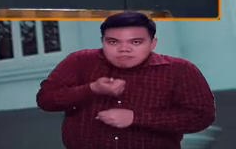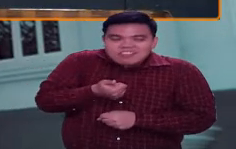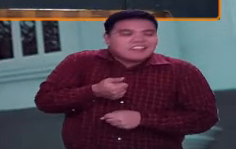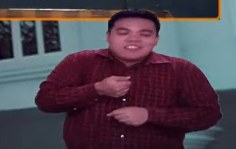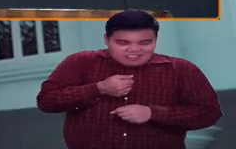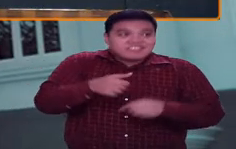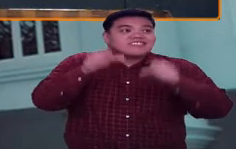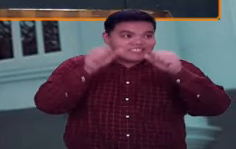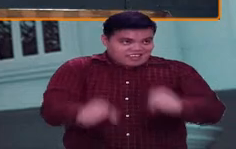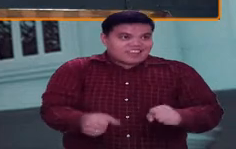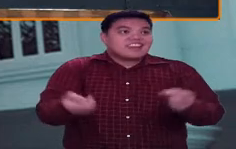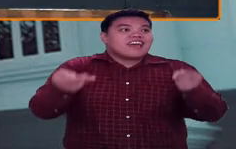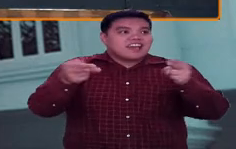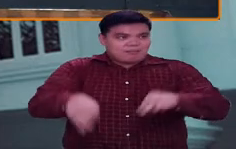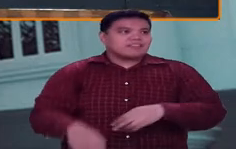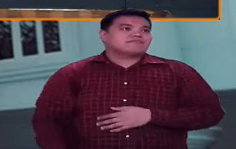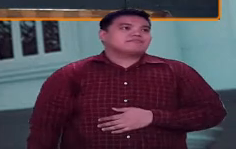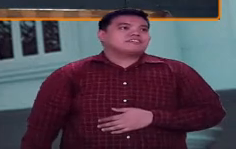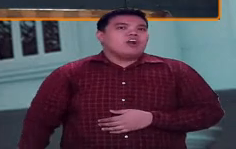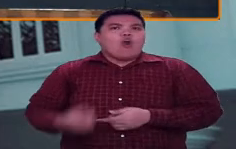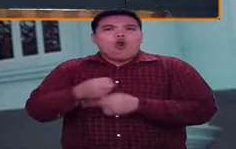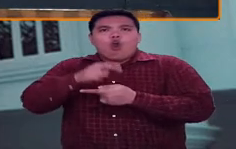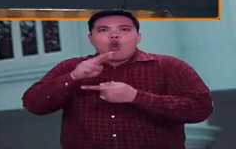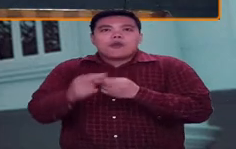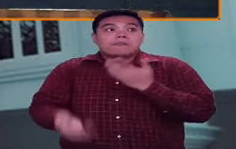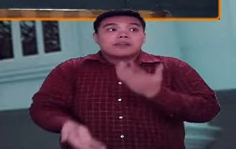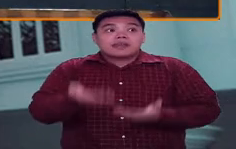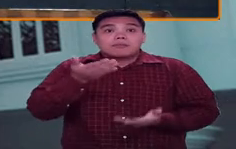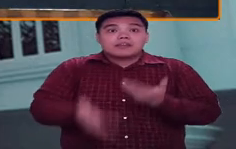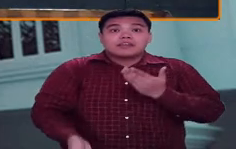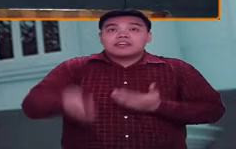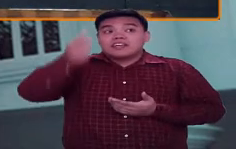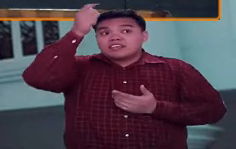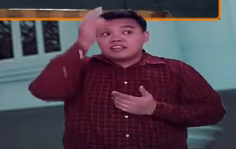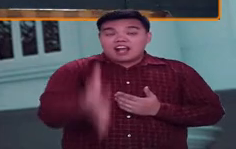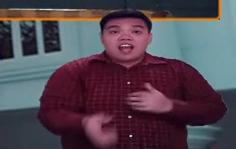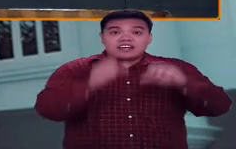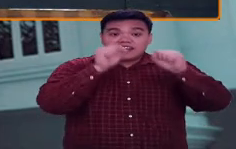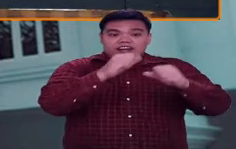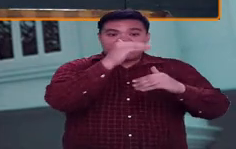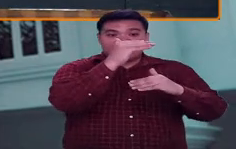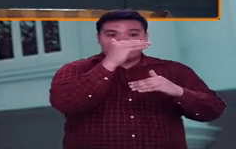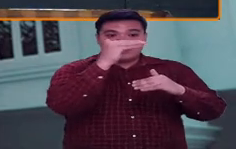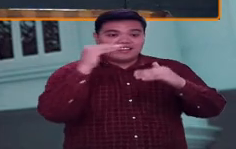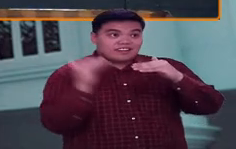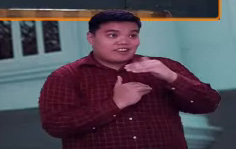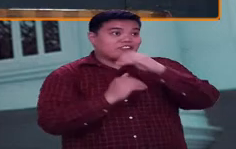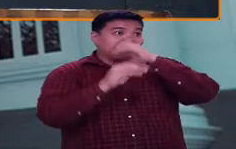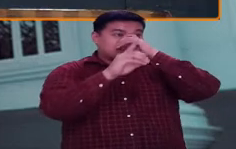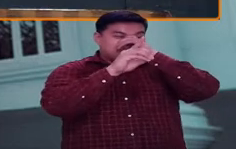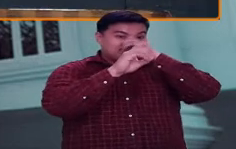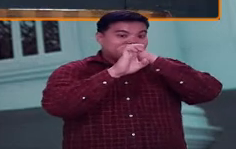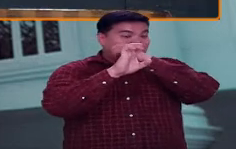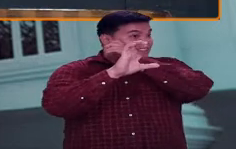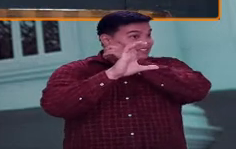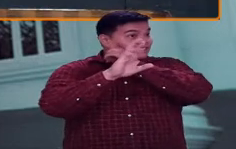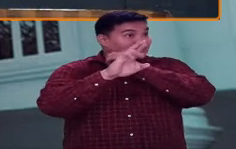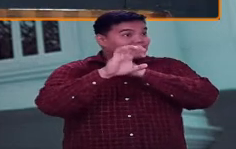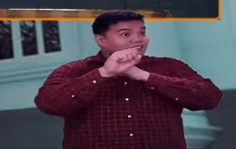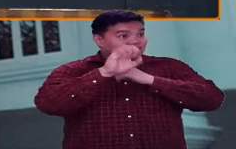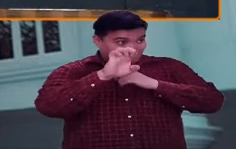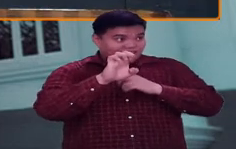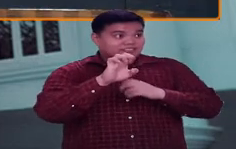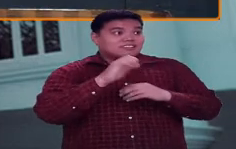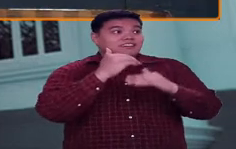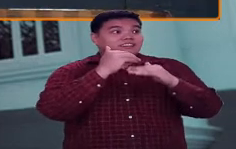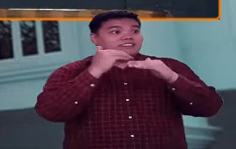can happen. Amen. Or God can decrease your expenses. He can decrease your expenses. So